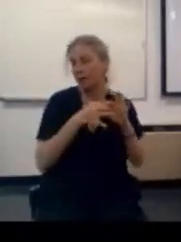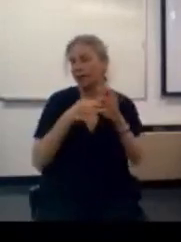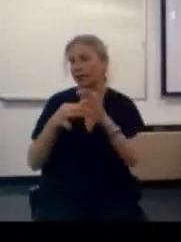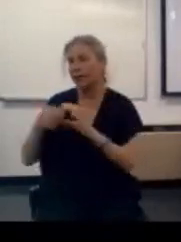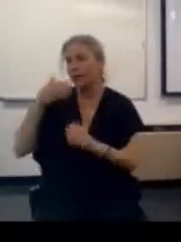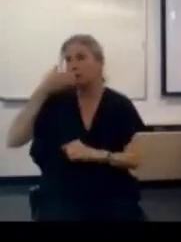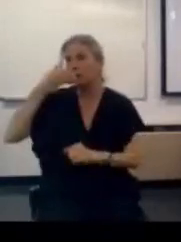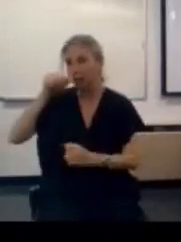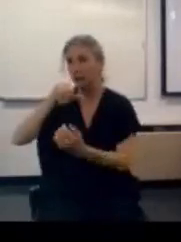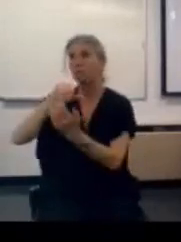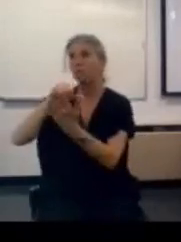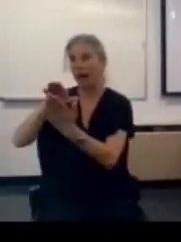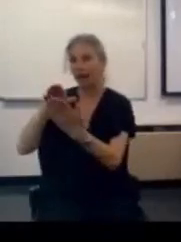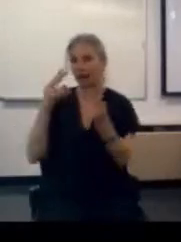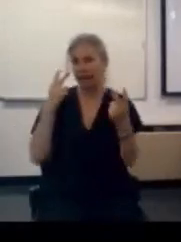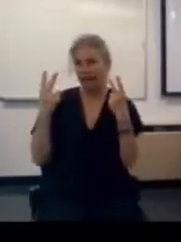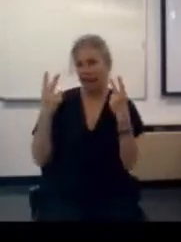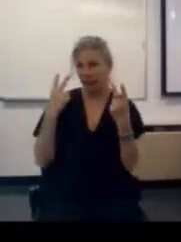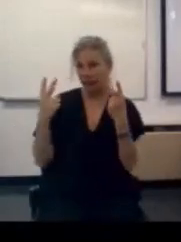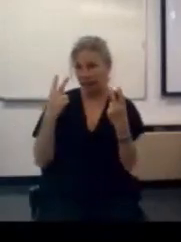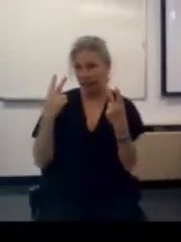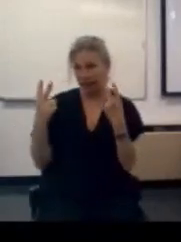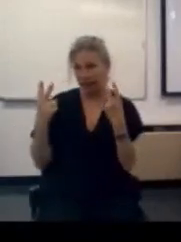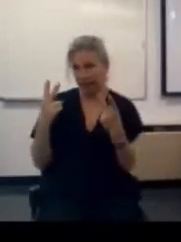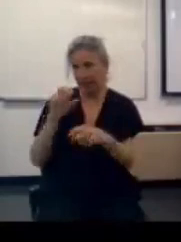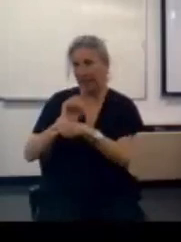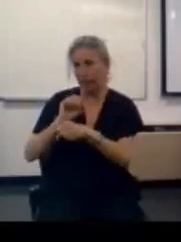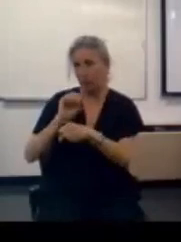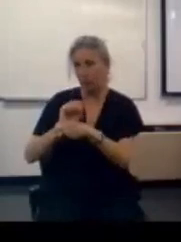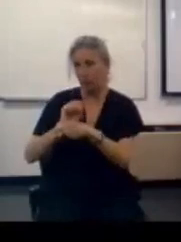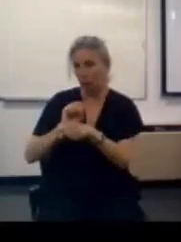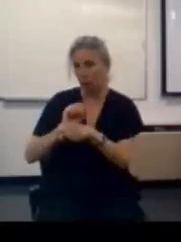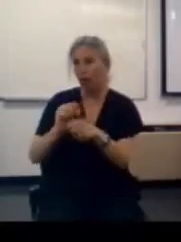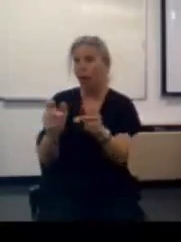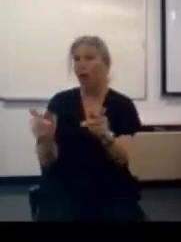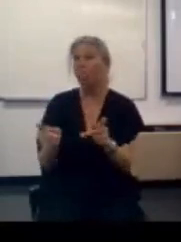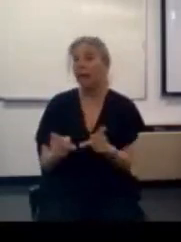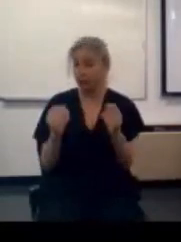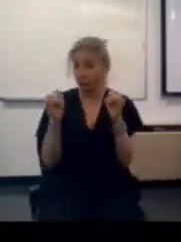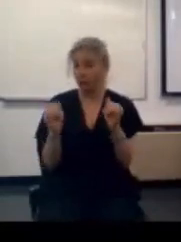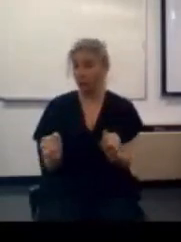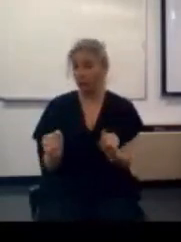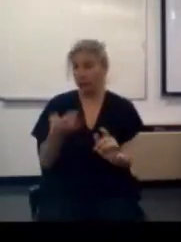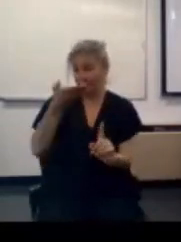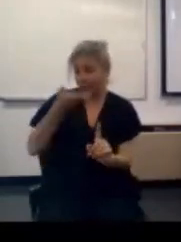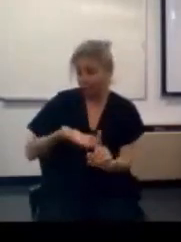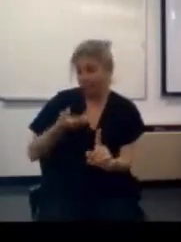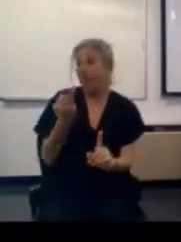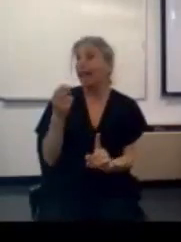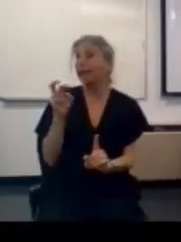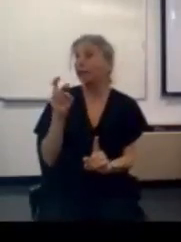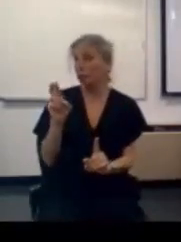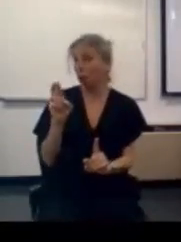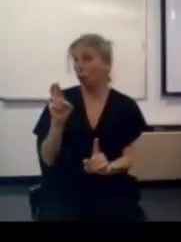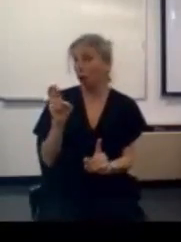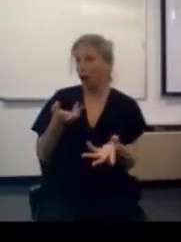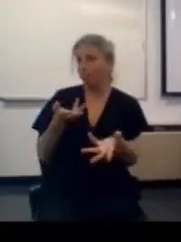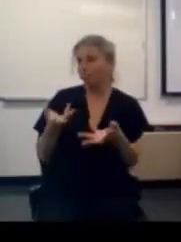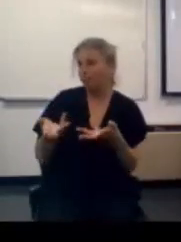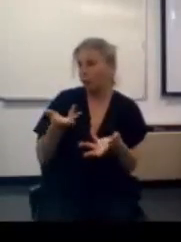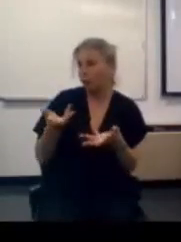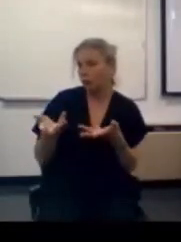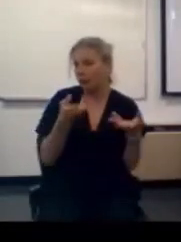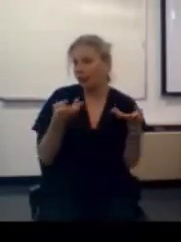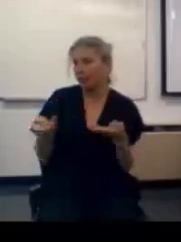quick story with respect to best practices that I've seen in the workplace for an individual where we're, again,